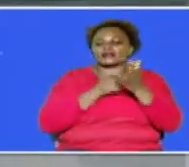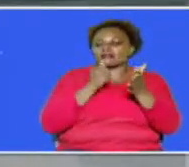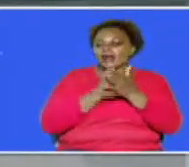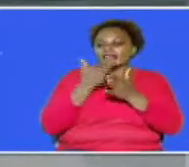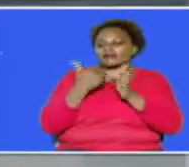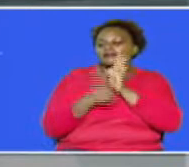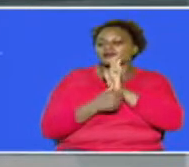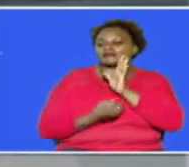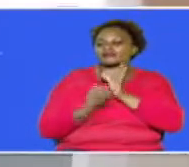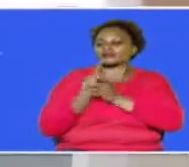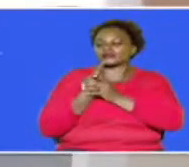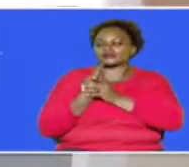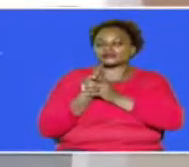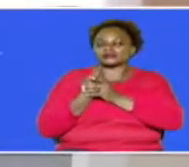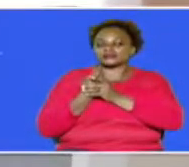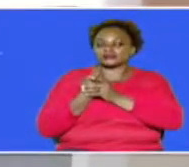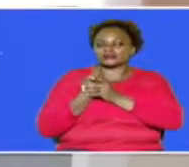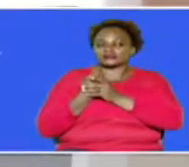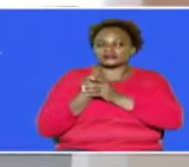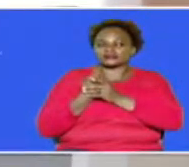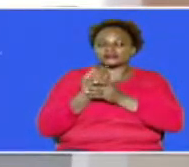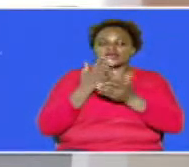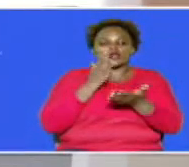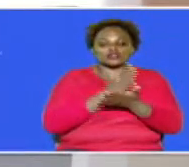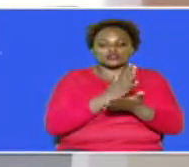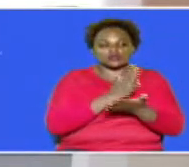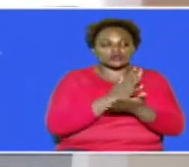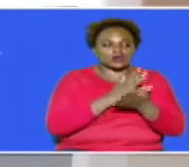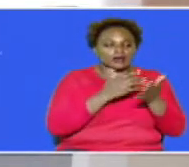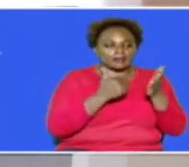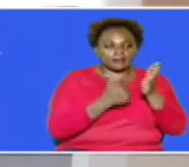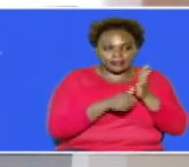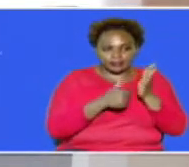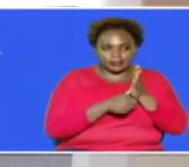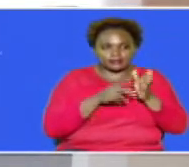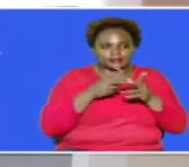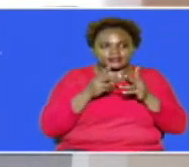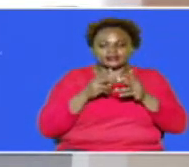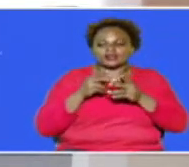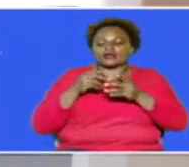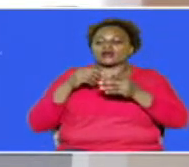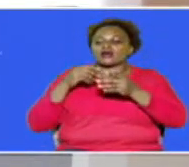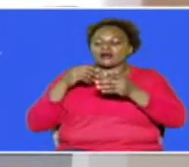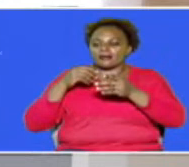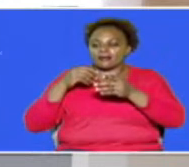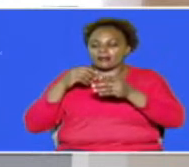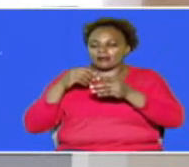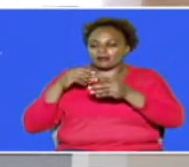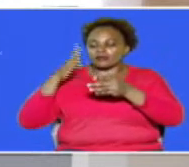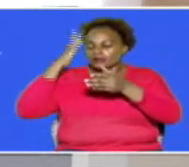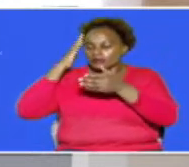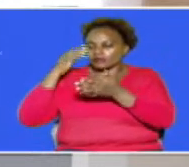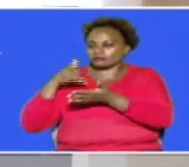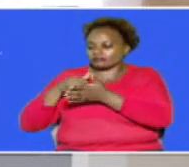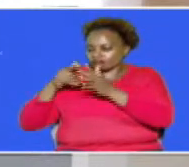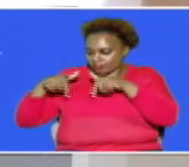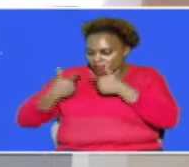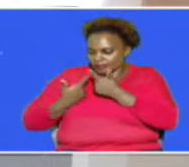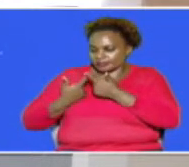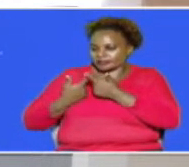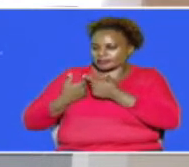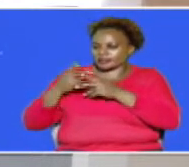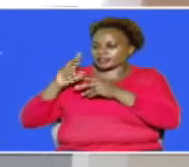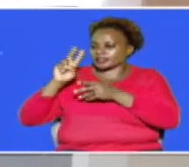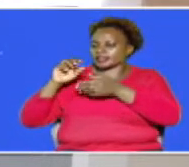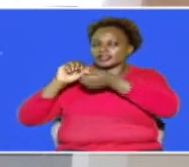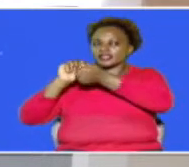where the problem started? Not really. Actually, the problem started with lack of inclusivity. Let me tell you a story. You know, I started seeing